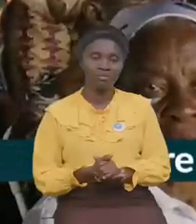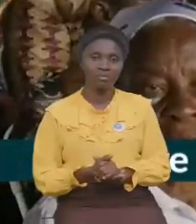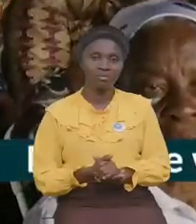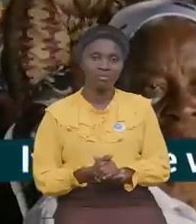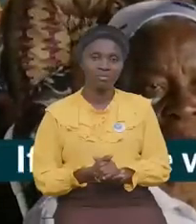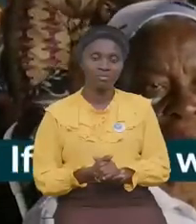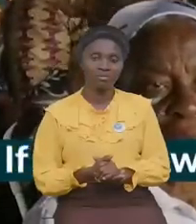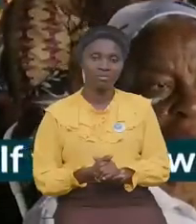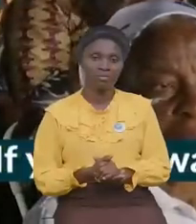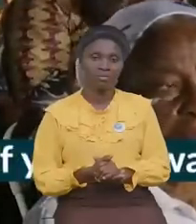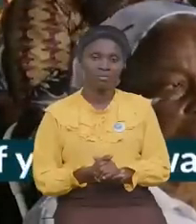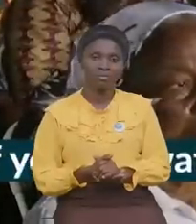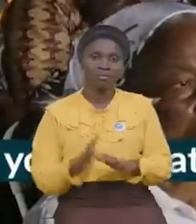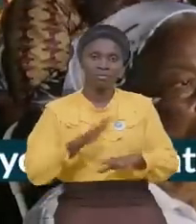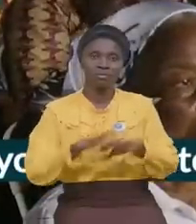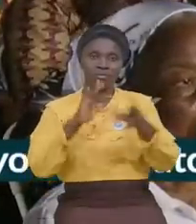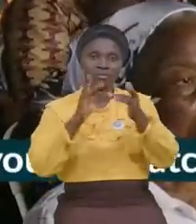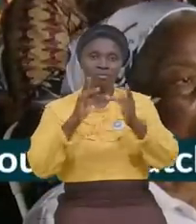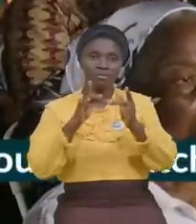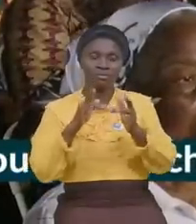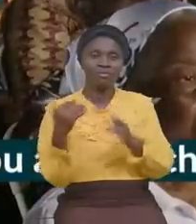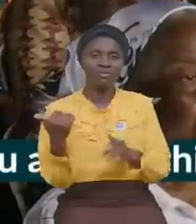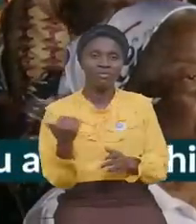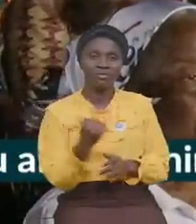Globally, wherever you have received Christ,